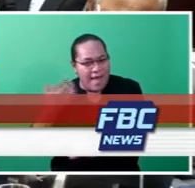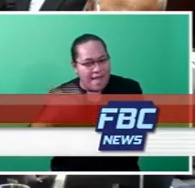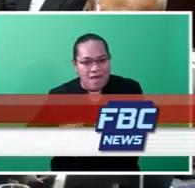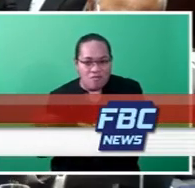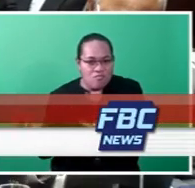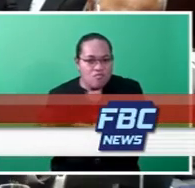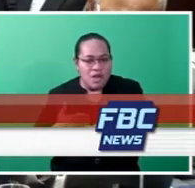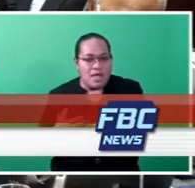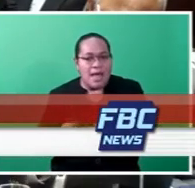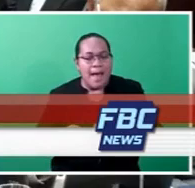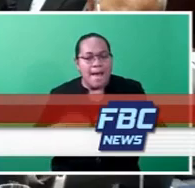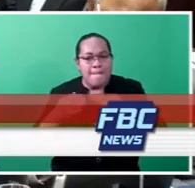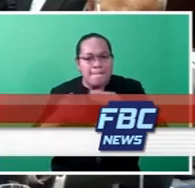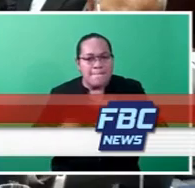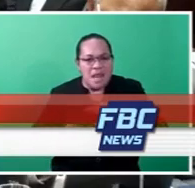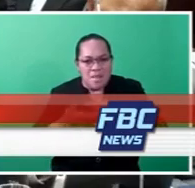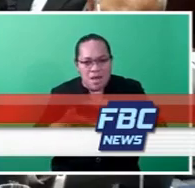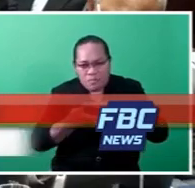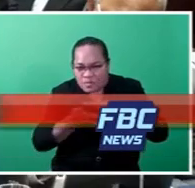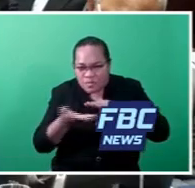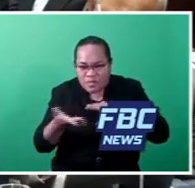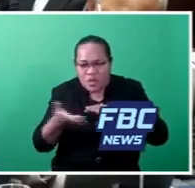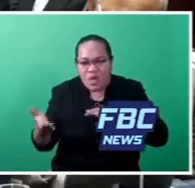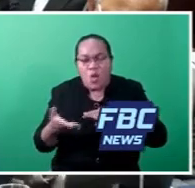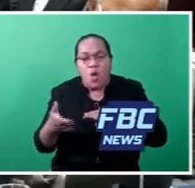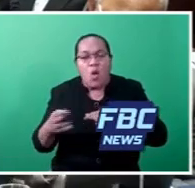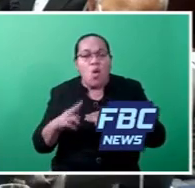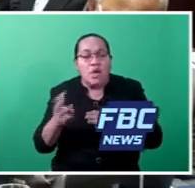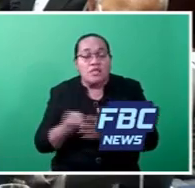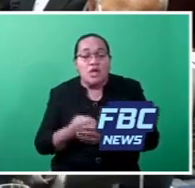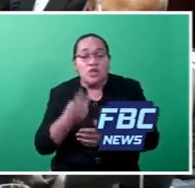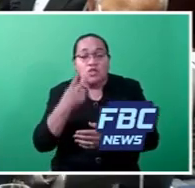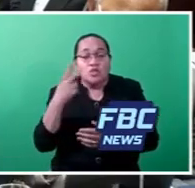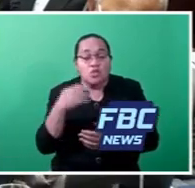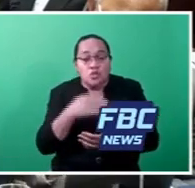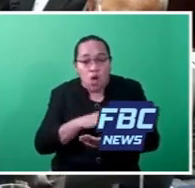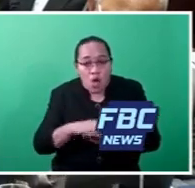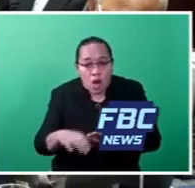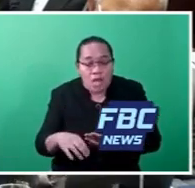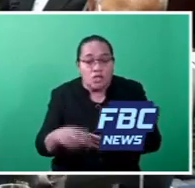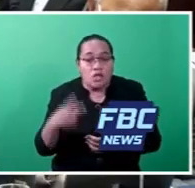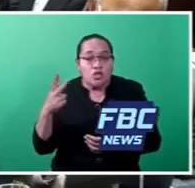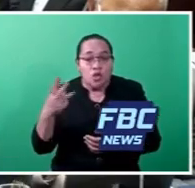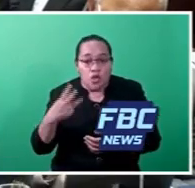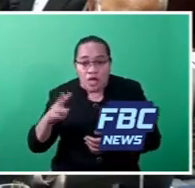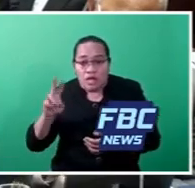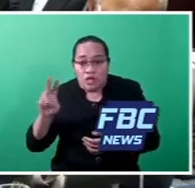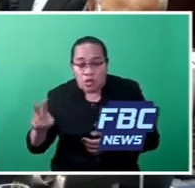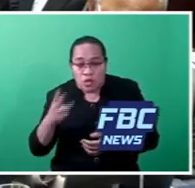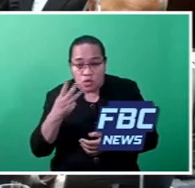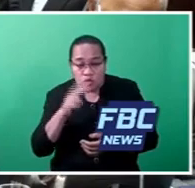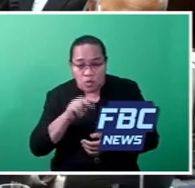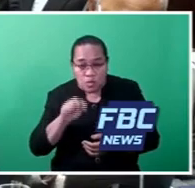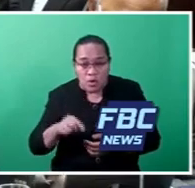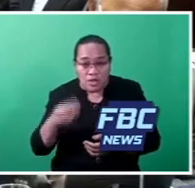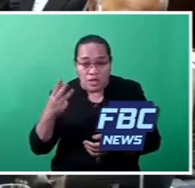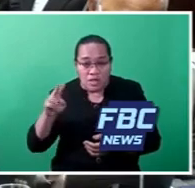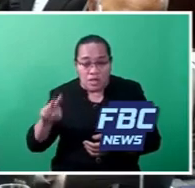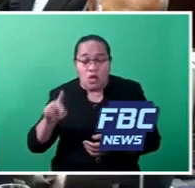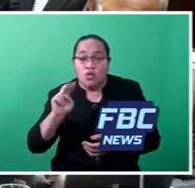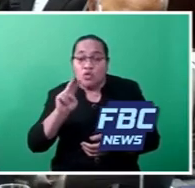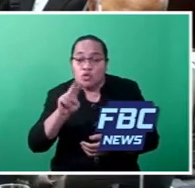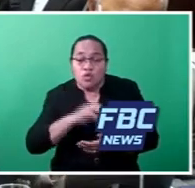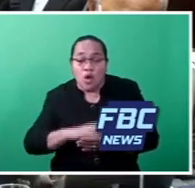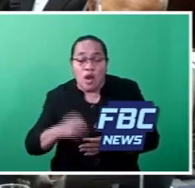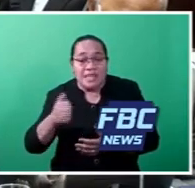wage. It has been continuously reviewed. $2, $2.32, $2.64. And there's another review currently being carried out by